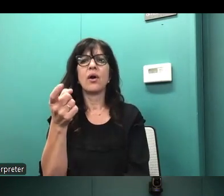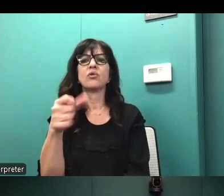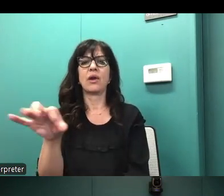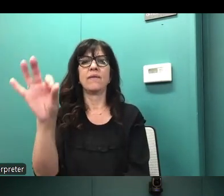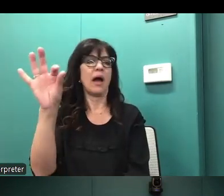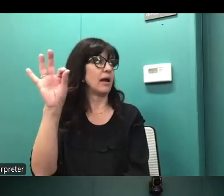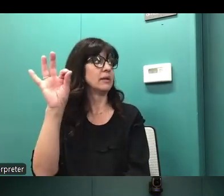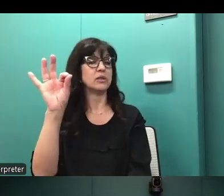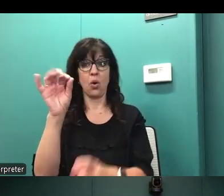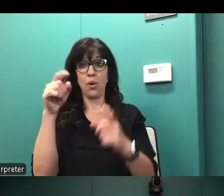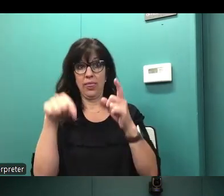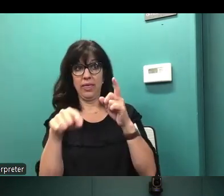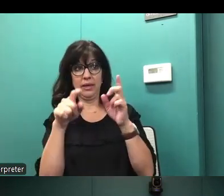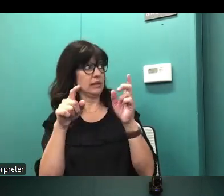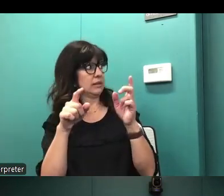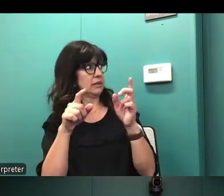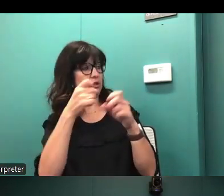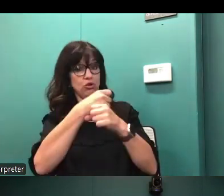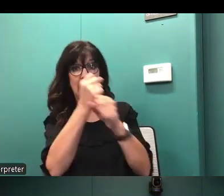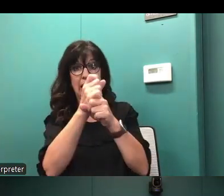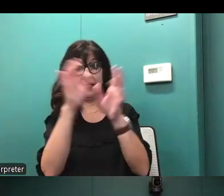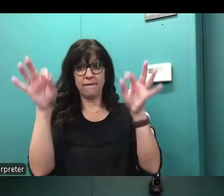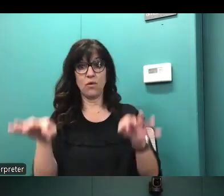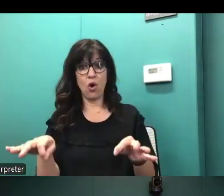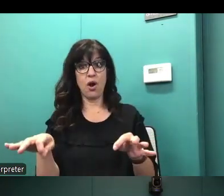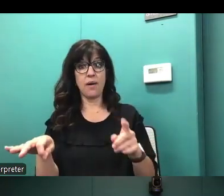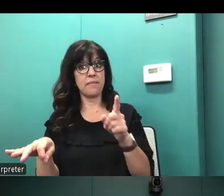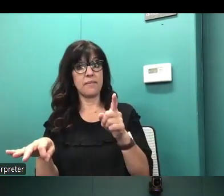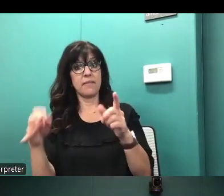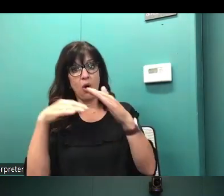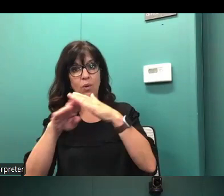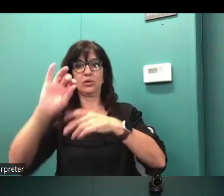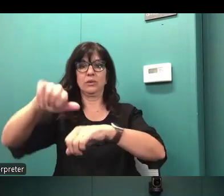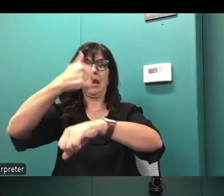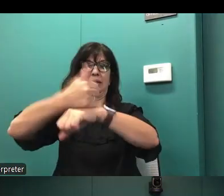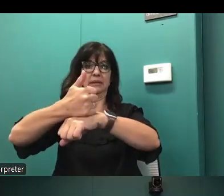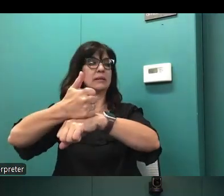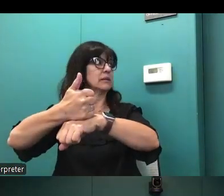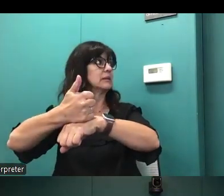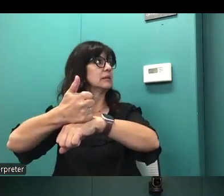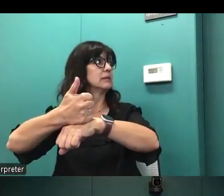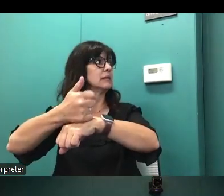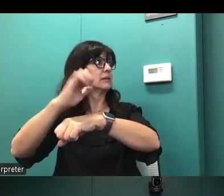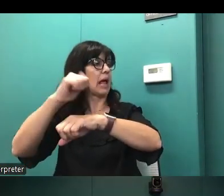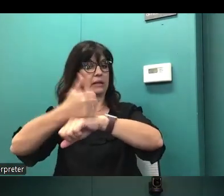Okay, so when you're in here, when you're creating the form, go into settings.